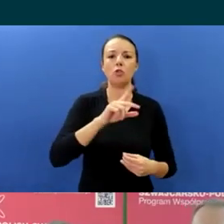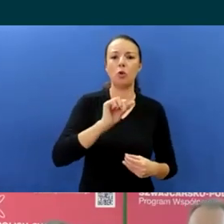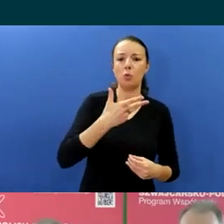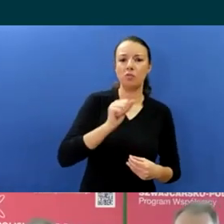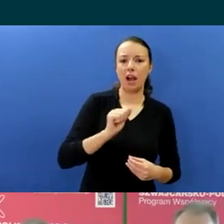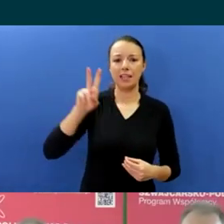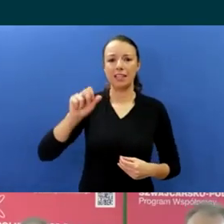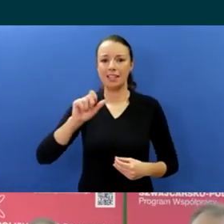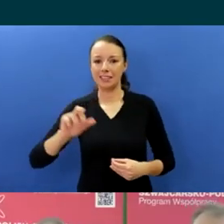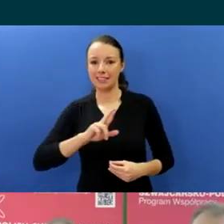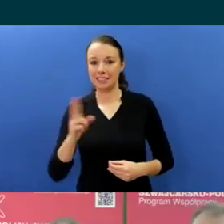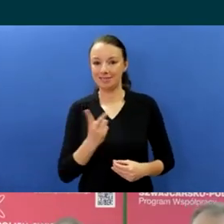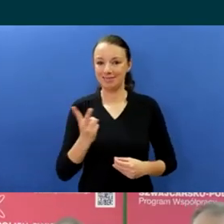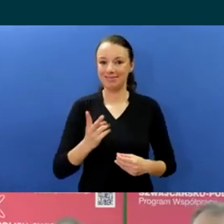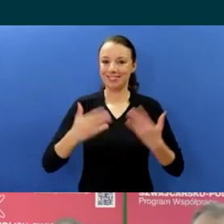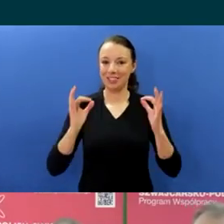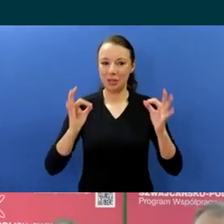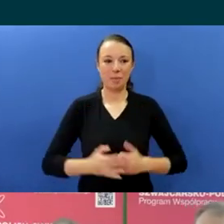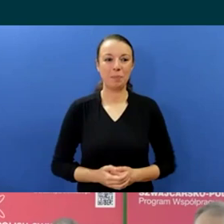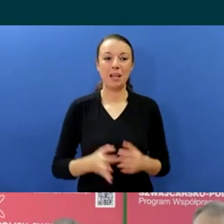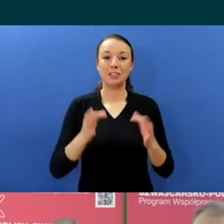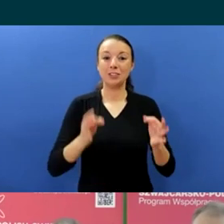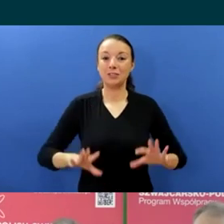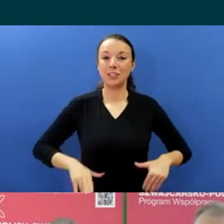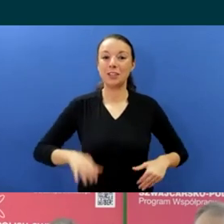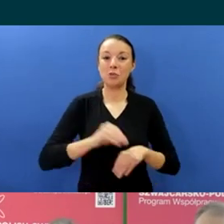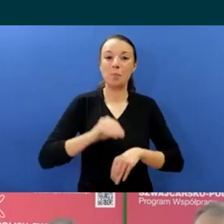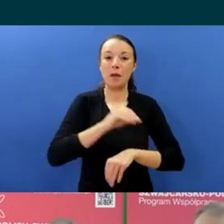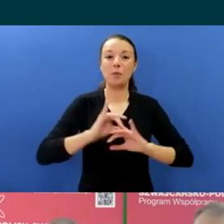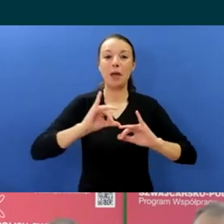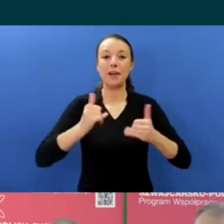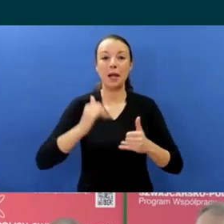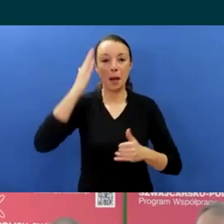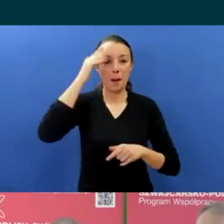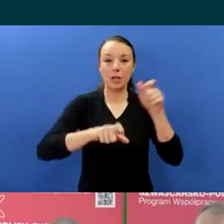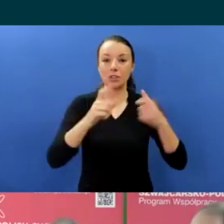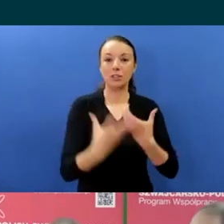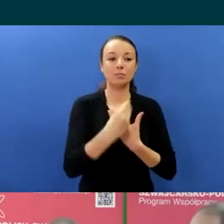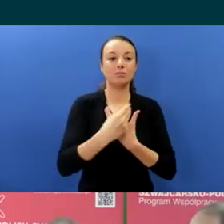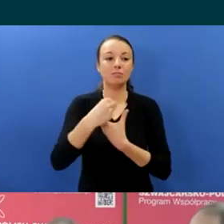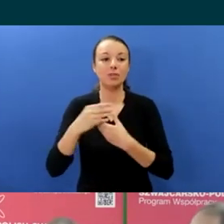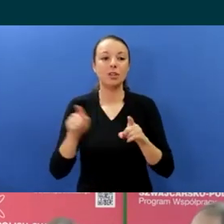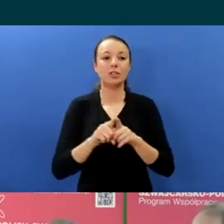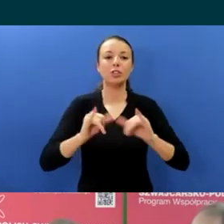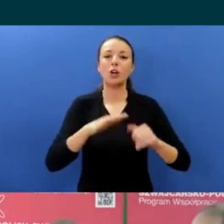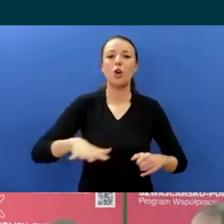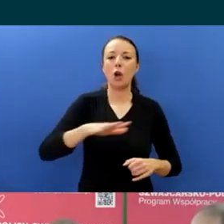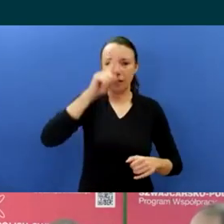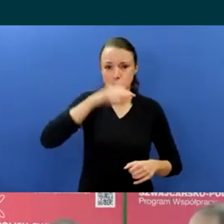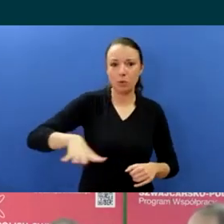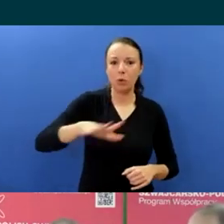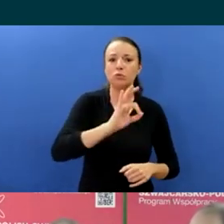temat szwajcarskie Łukasz podejście do Dobrówka and partycypacji Tomasz mieszkańców, Kaiser. włączanie Today's lokalnej topic is a społeczności w Swiss approaches podejmowanie to decyzji citizen istotnych participation dla and miejsc empowering prawa.